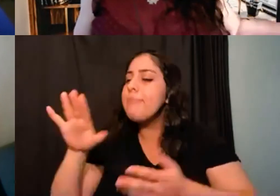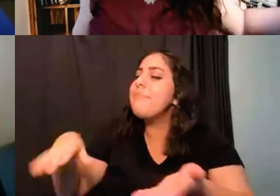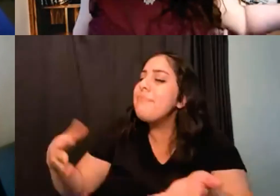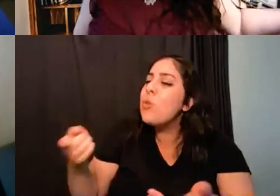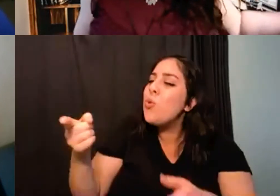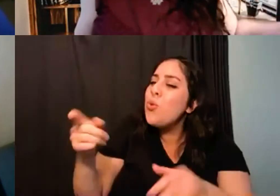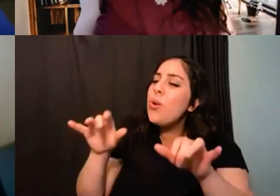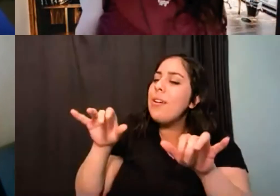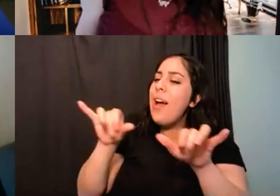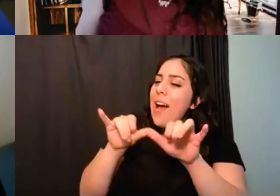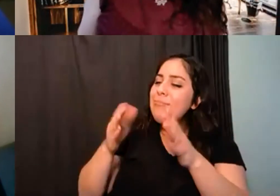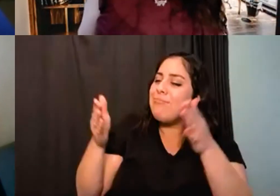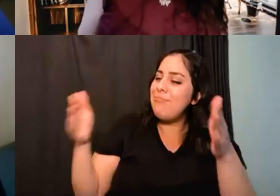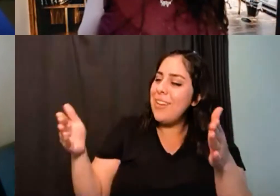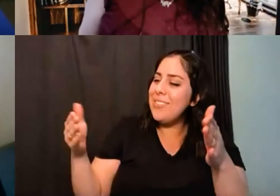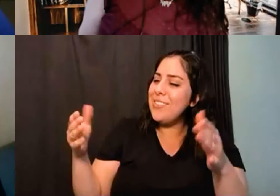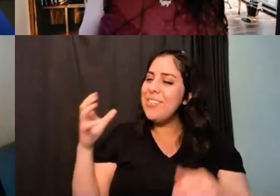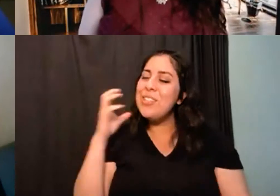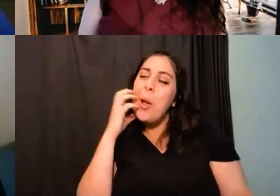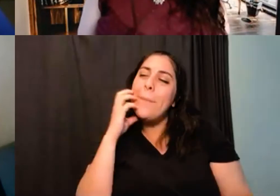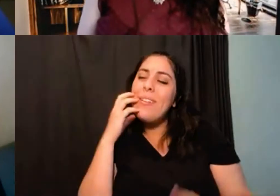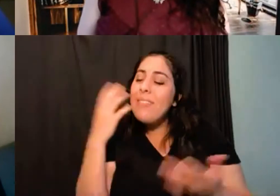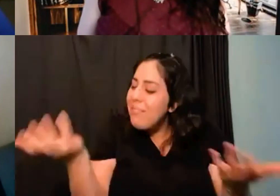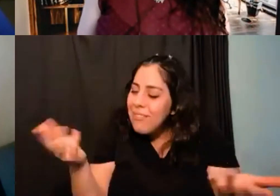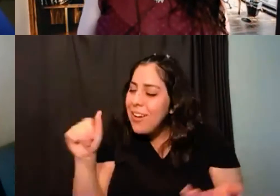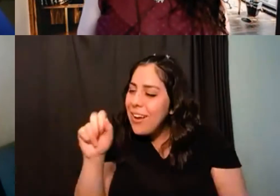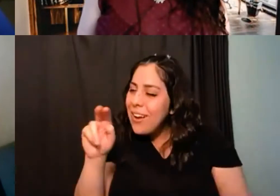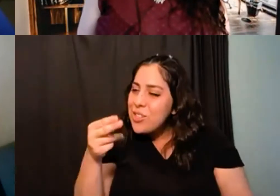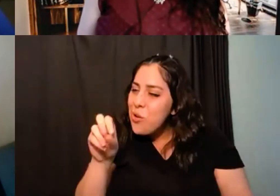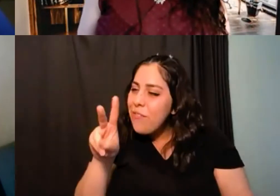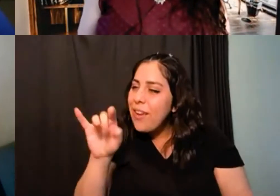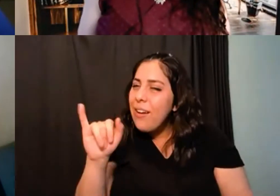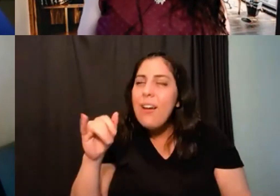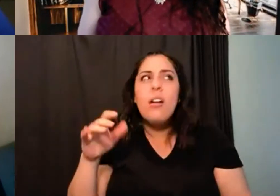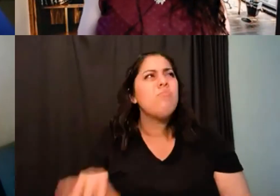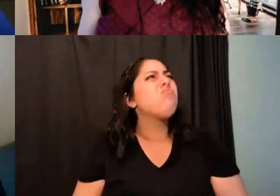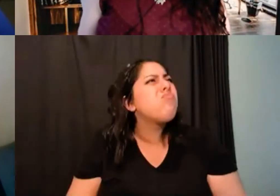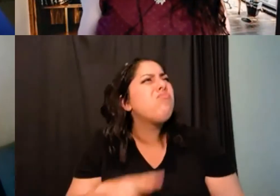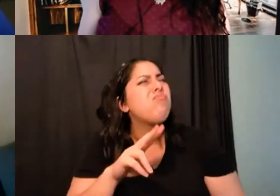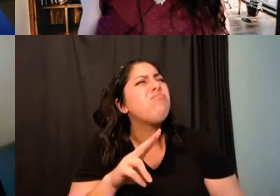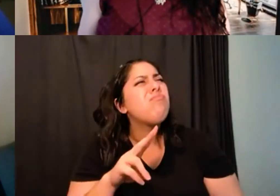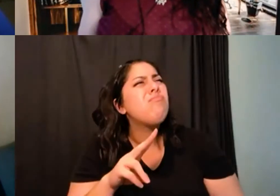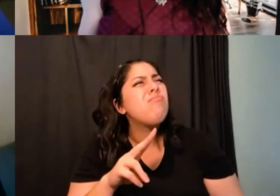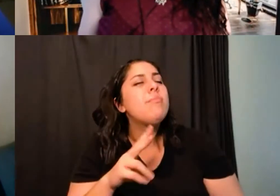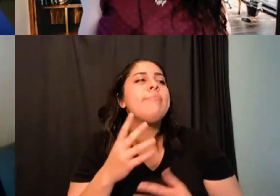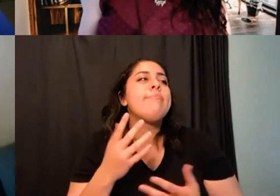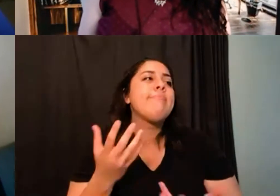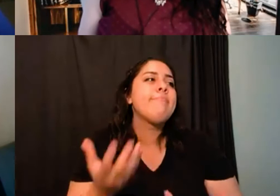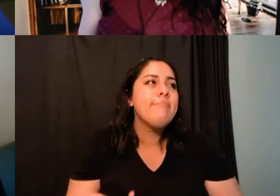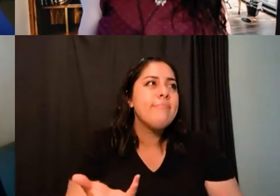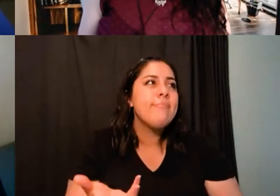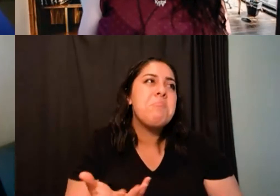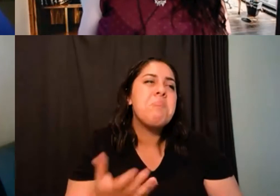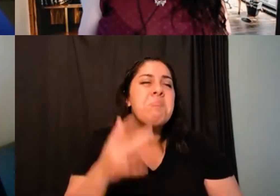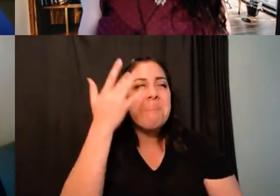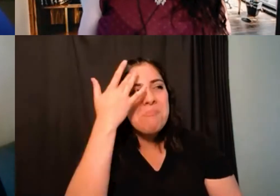eres ancha y chubby, anchovy. As upsetting as it was, I must admit, it was pretty